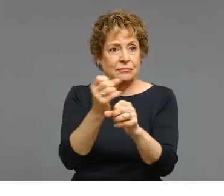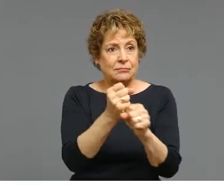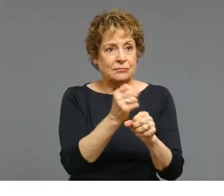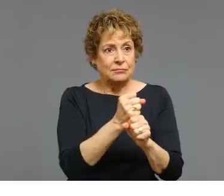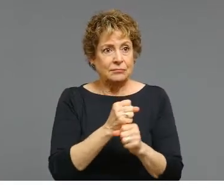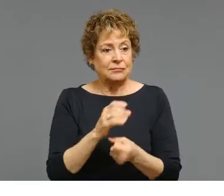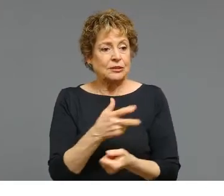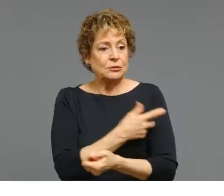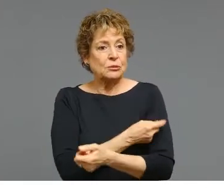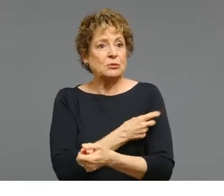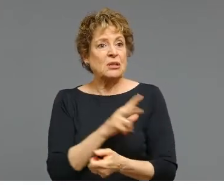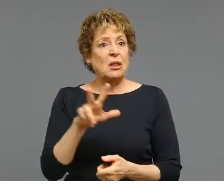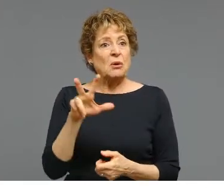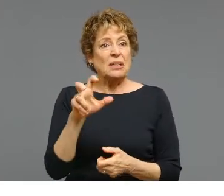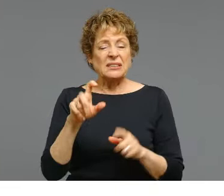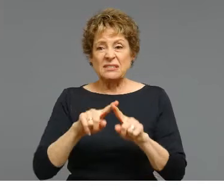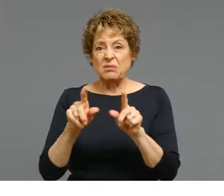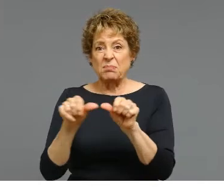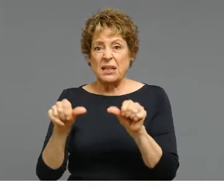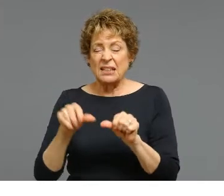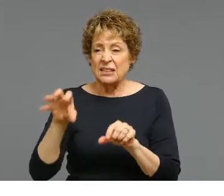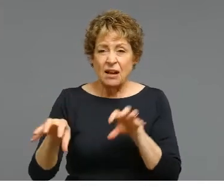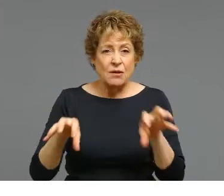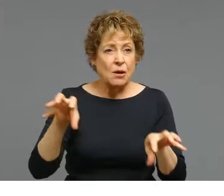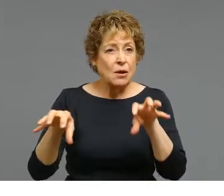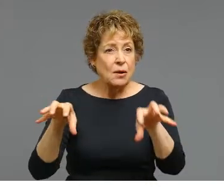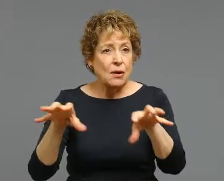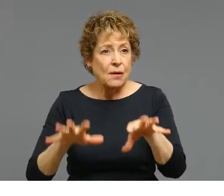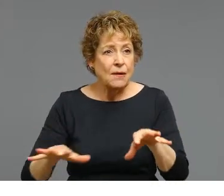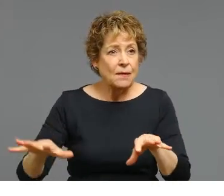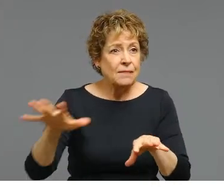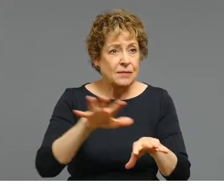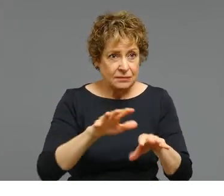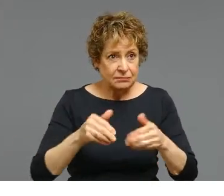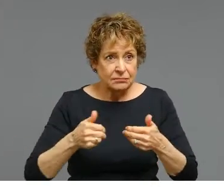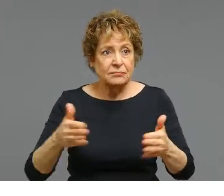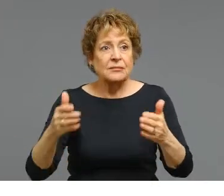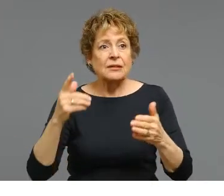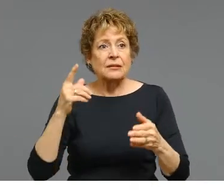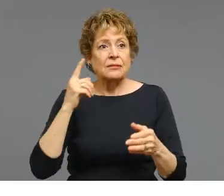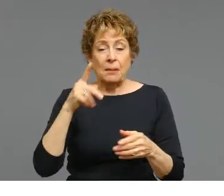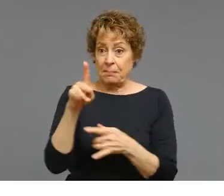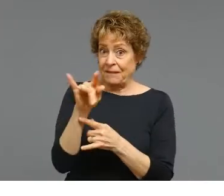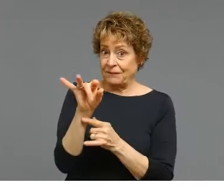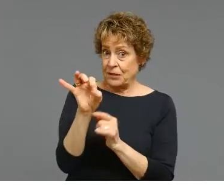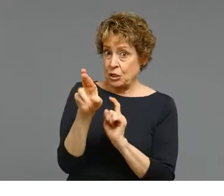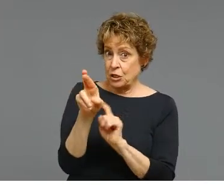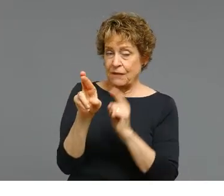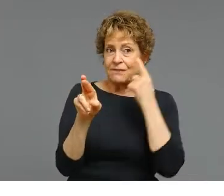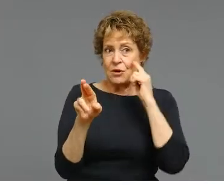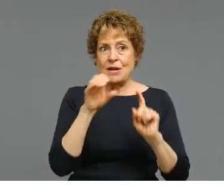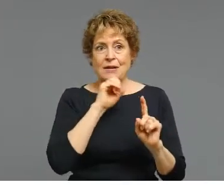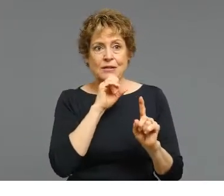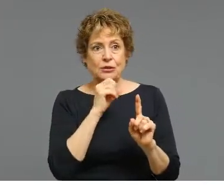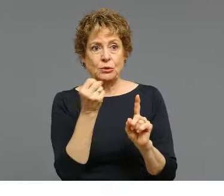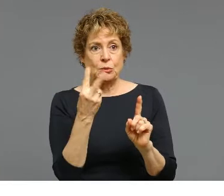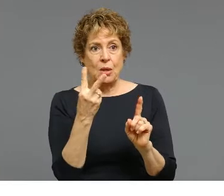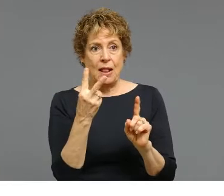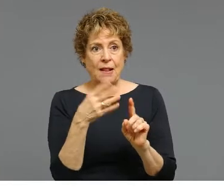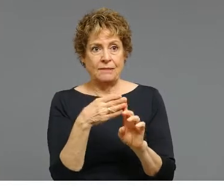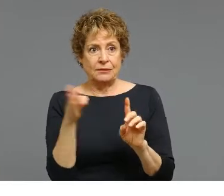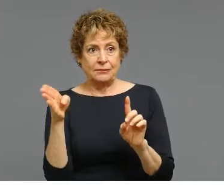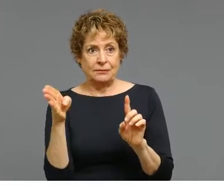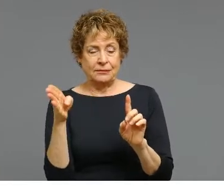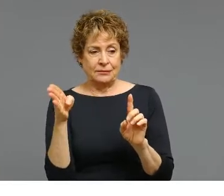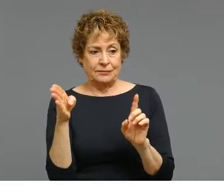currently offering Pfizer to age 12 and up statewide. We've got over 975 pharmacies that have received